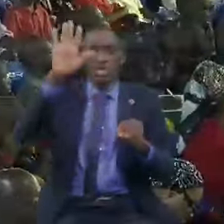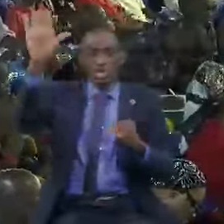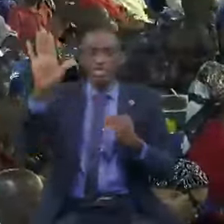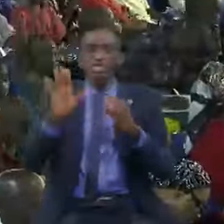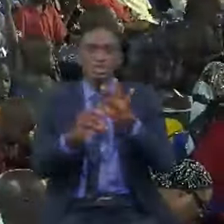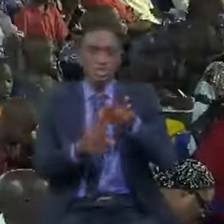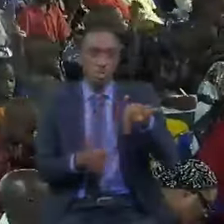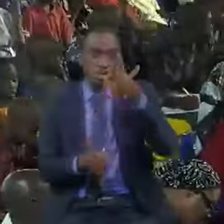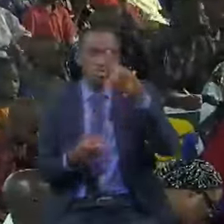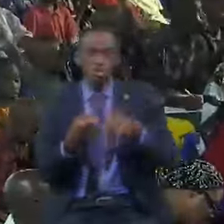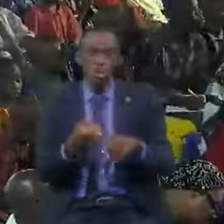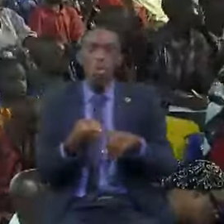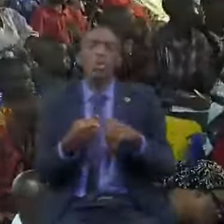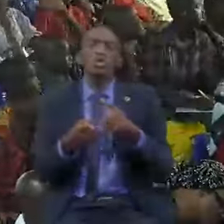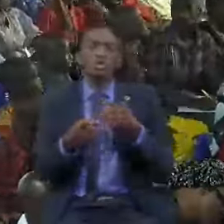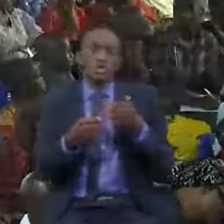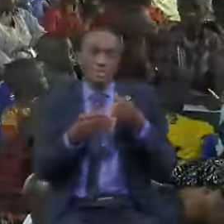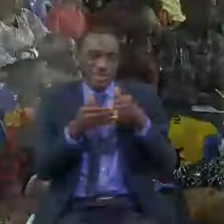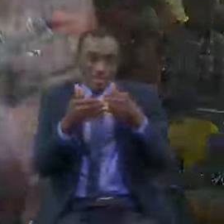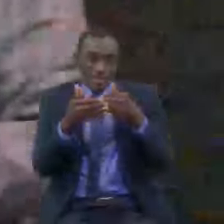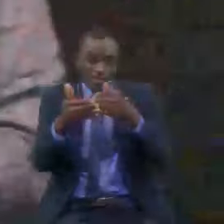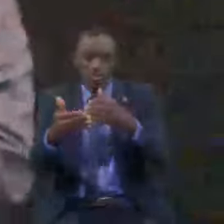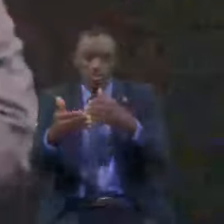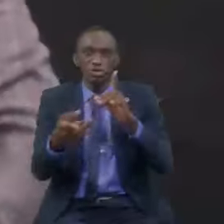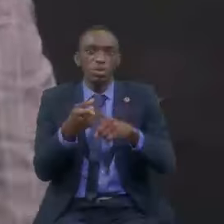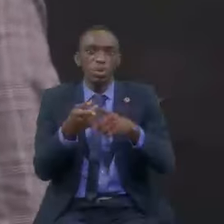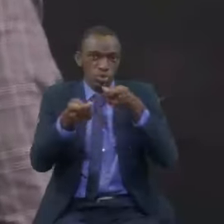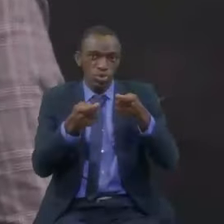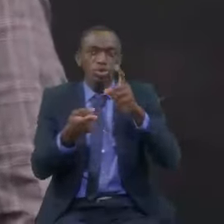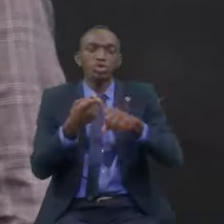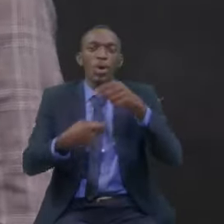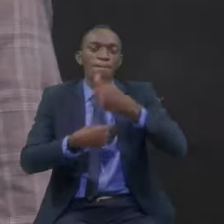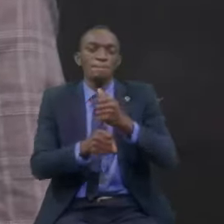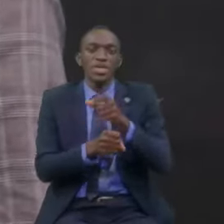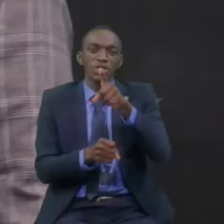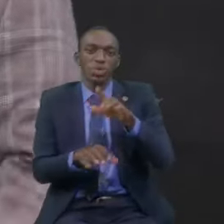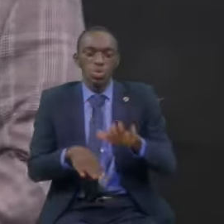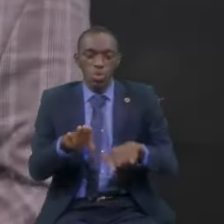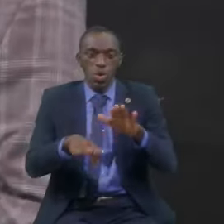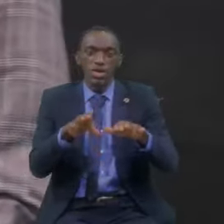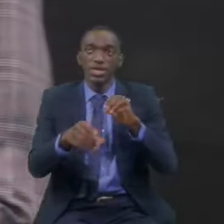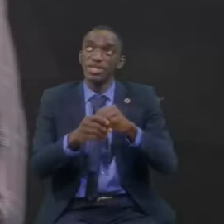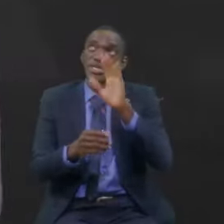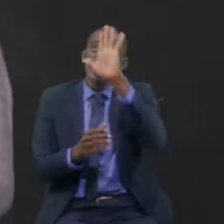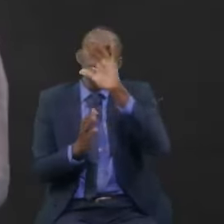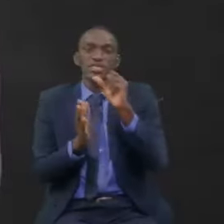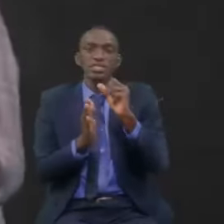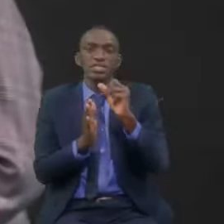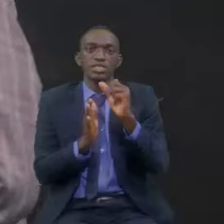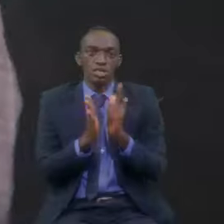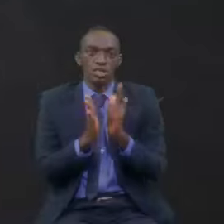control and to make you walk in his statutes and keep his judgments and